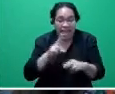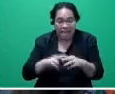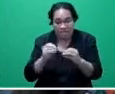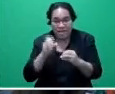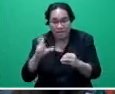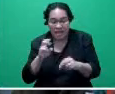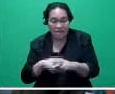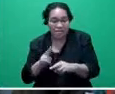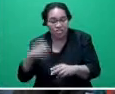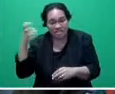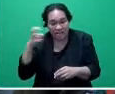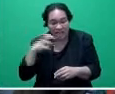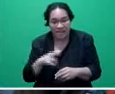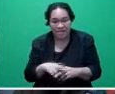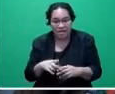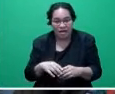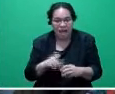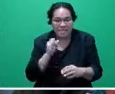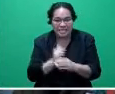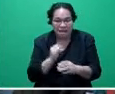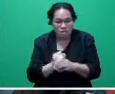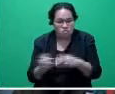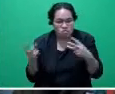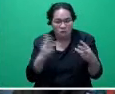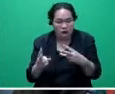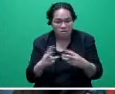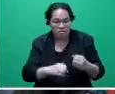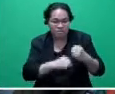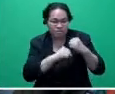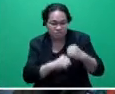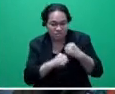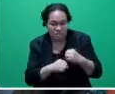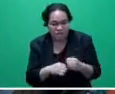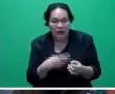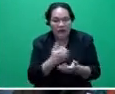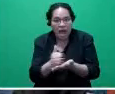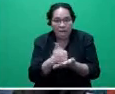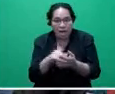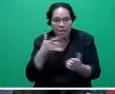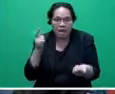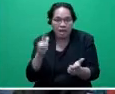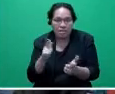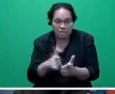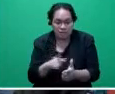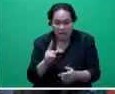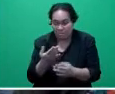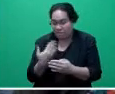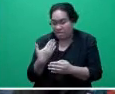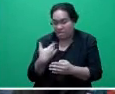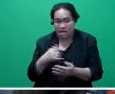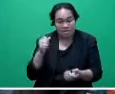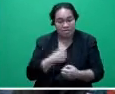Commission, Fiji First social media cyber warriors whose numbers are depleting by each passing day, and very lately a bit of surprising